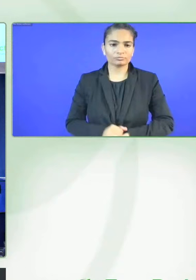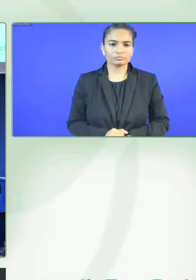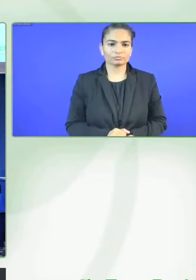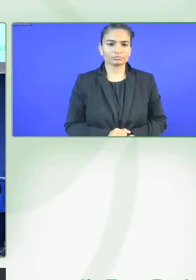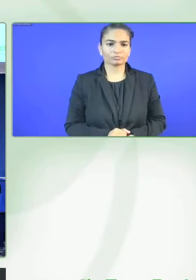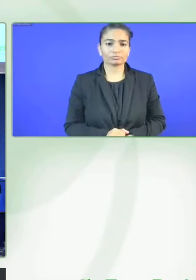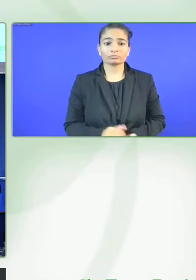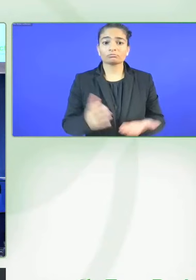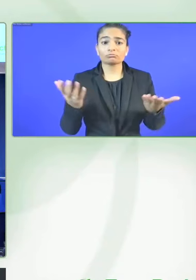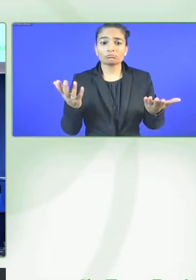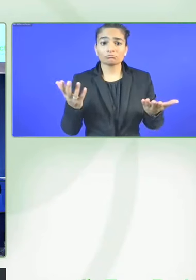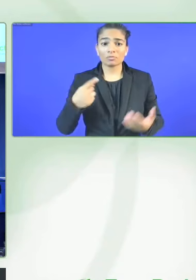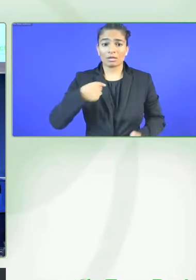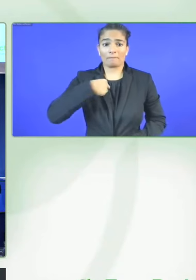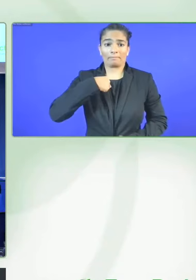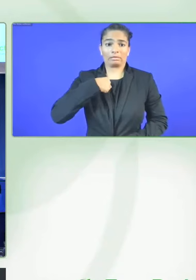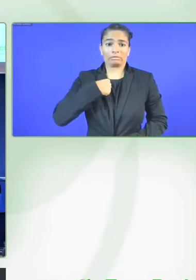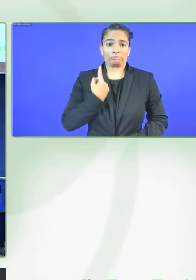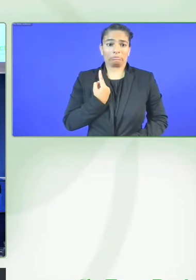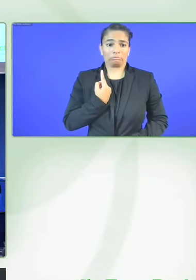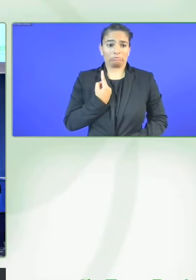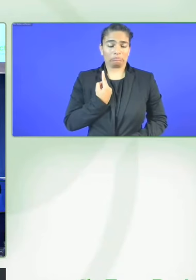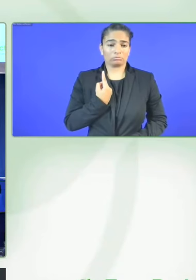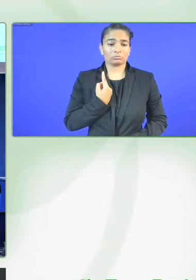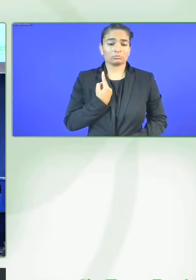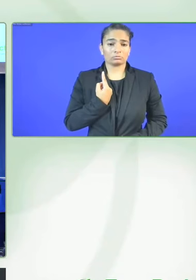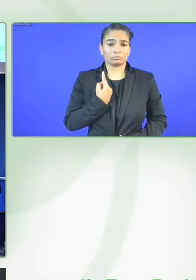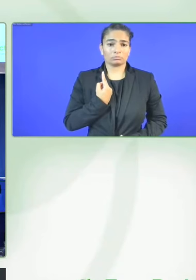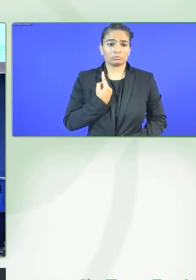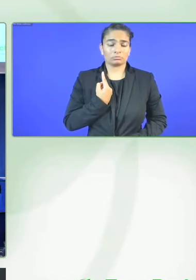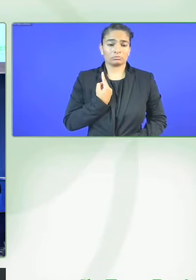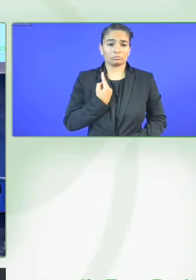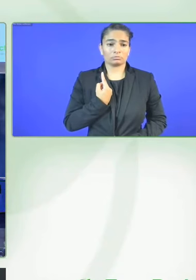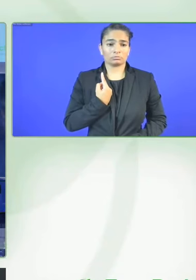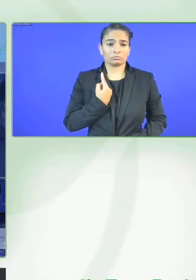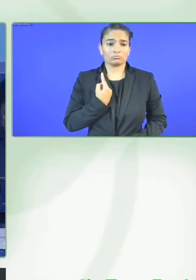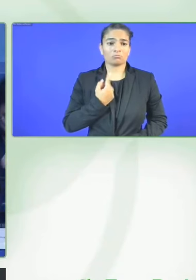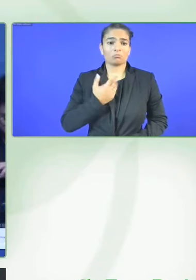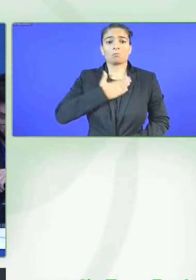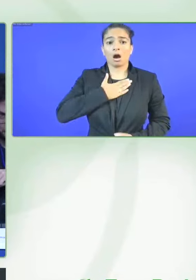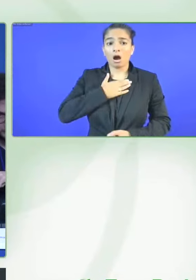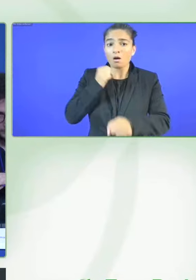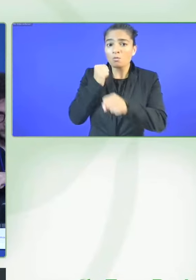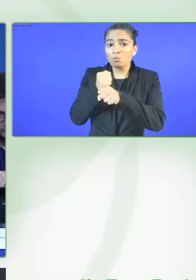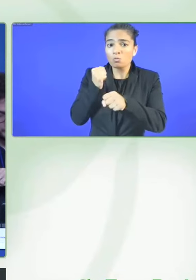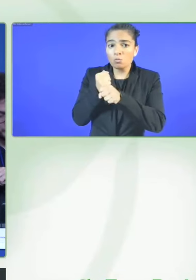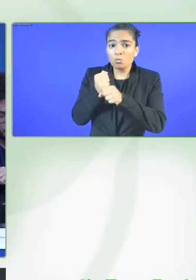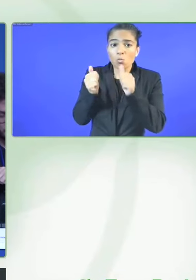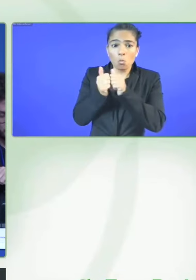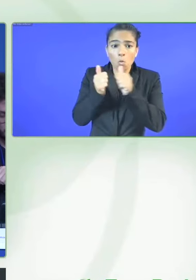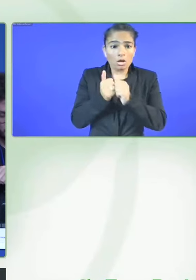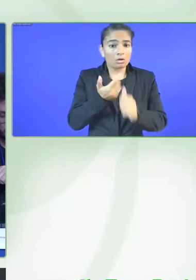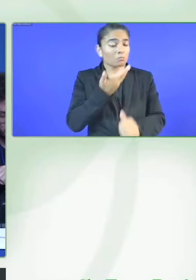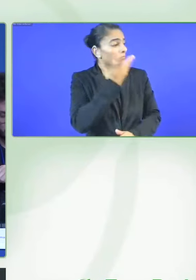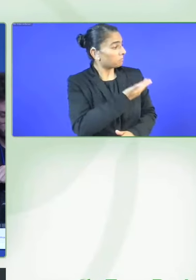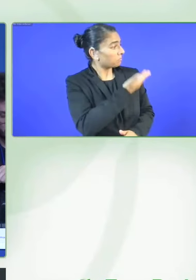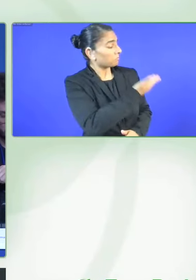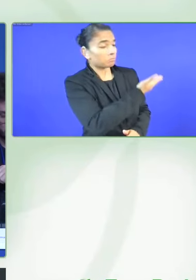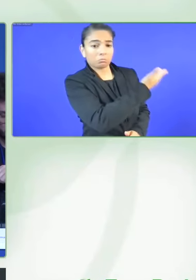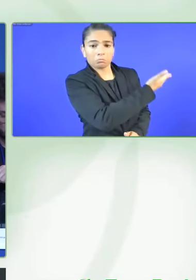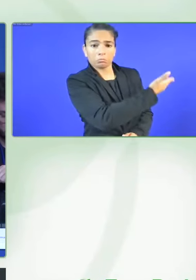here representing the organization. And from my side, because the time is going to be a workshop